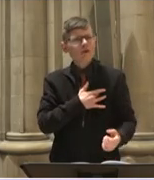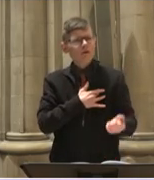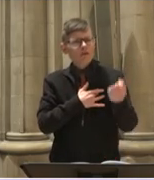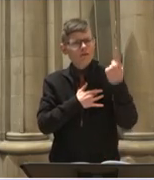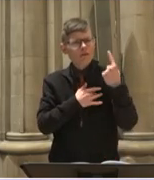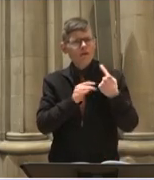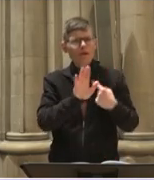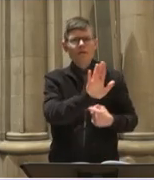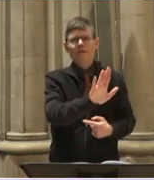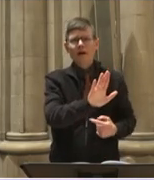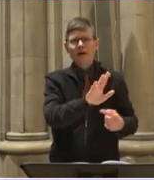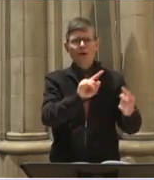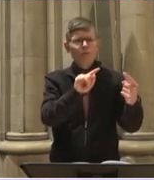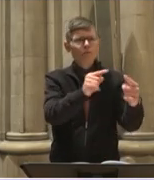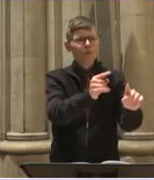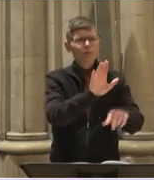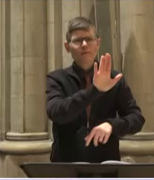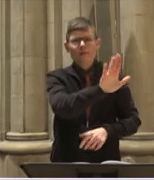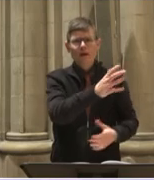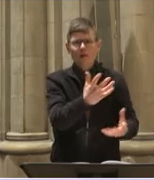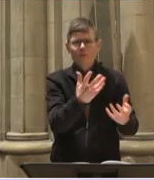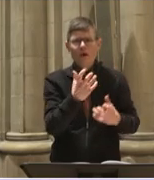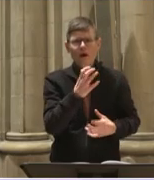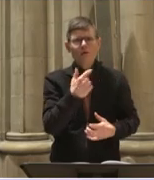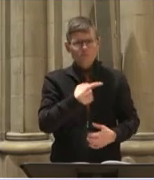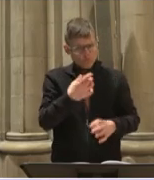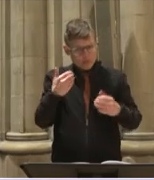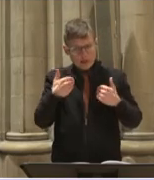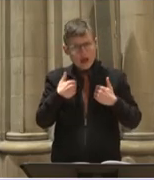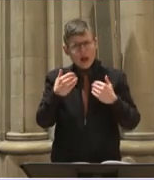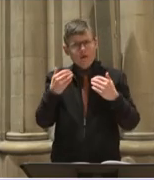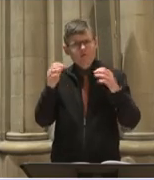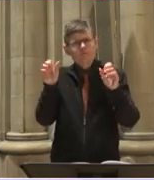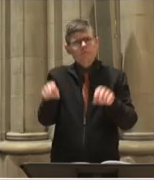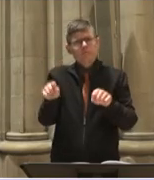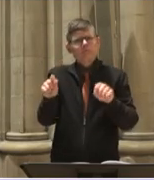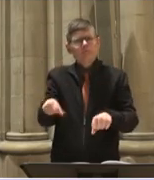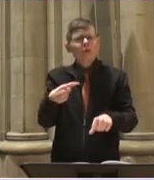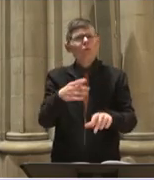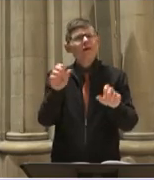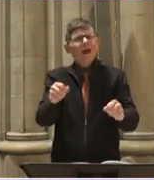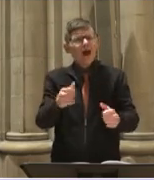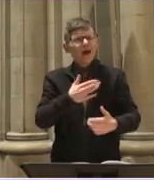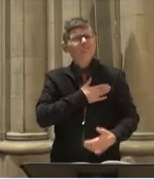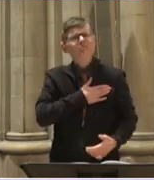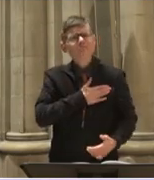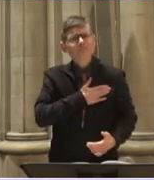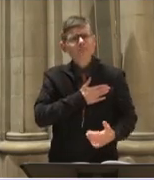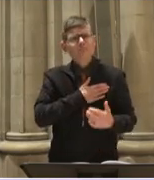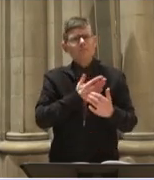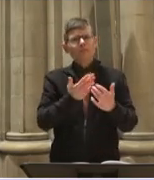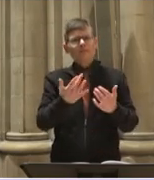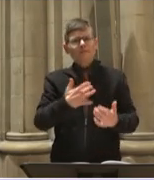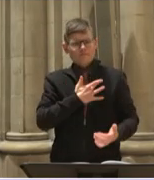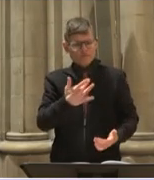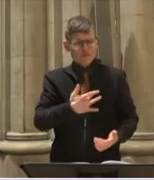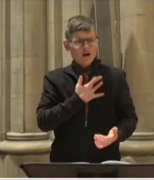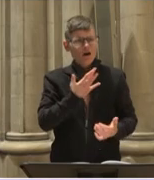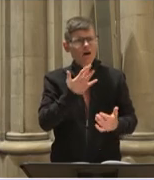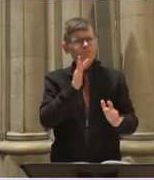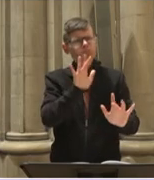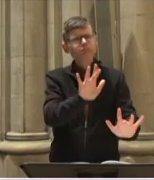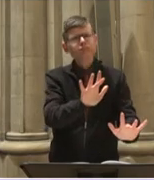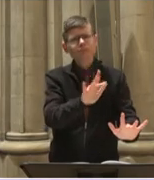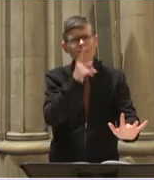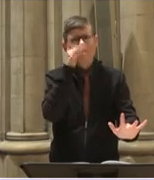and wounds of another. We have the utter capacity to have compassion for the struggles and strivings of